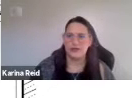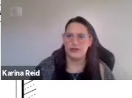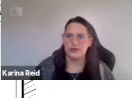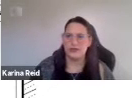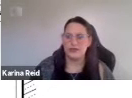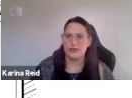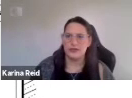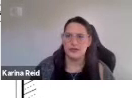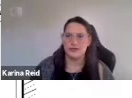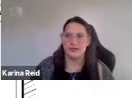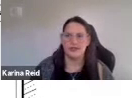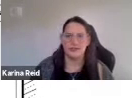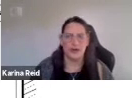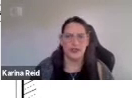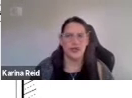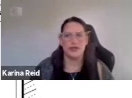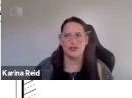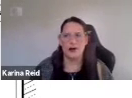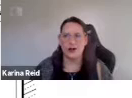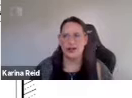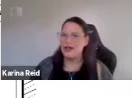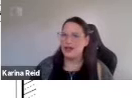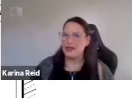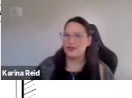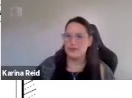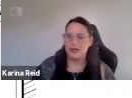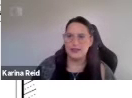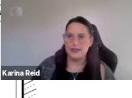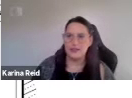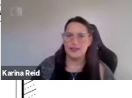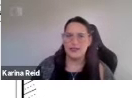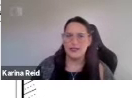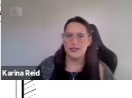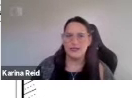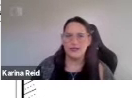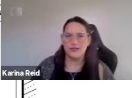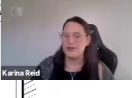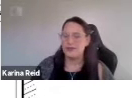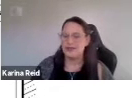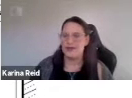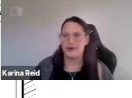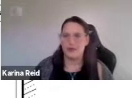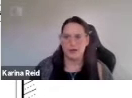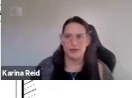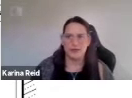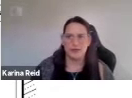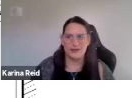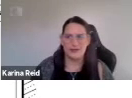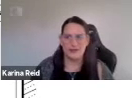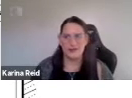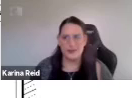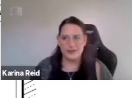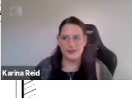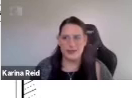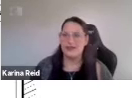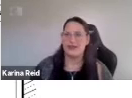for Transfer Admissions for University of Maryland College Park. I know sometimes it can be a little bit confusing because there are multiple